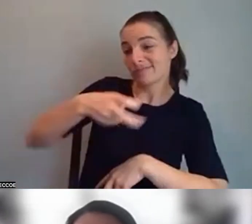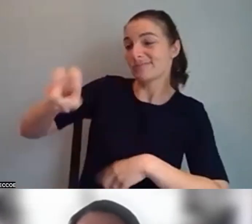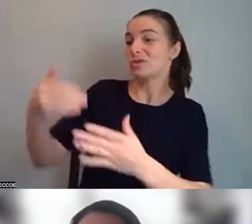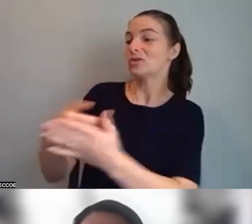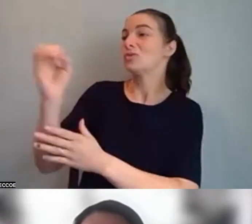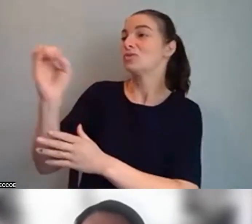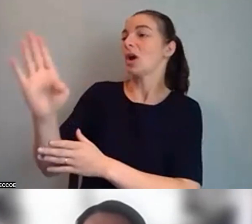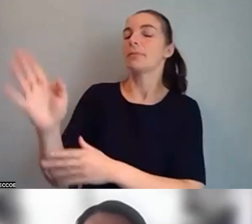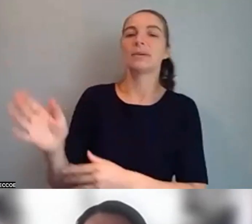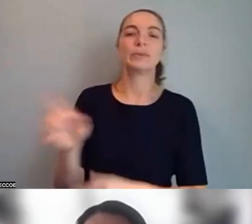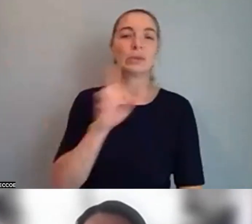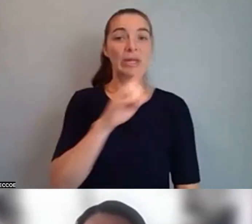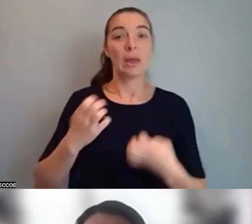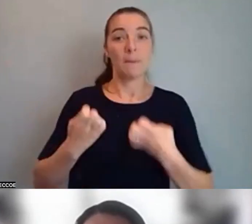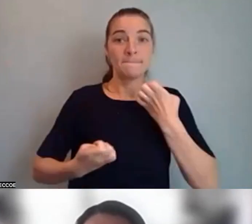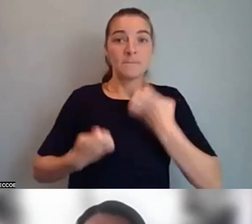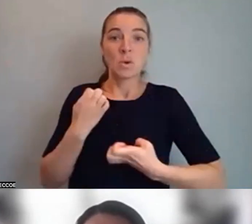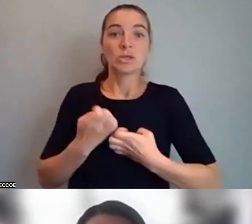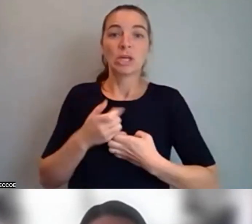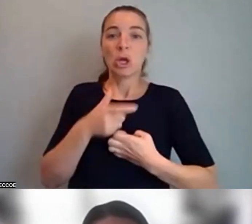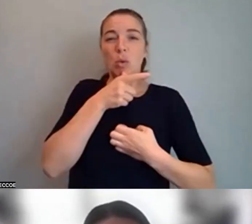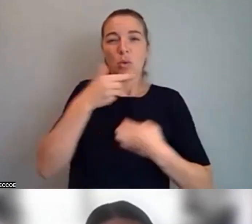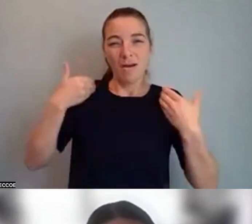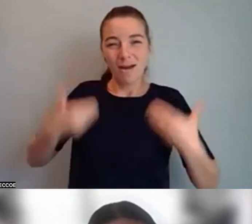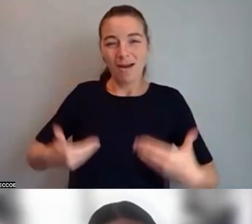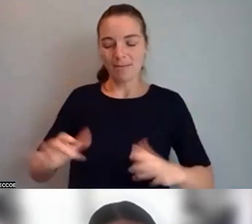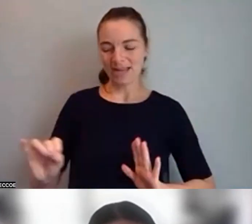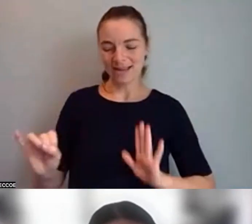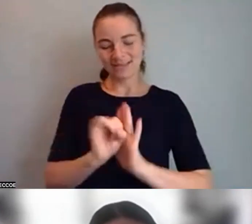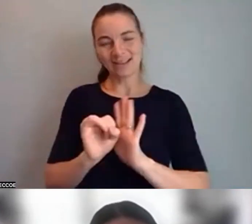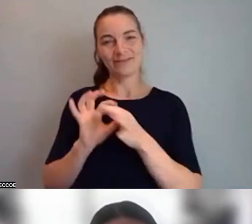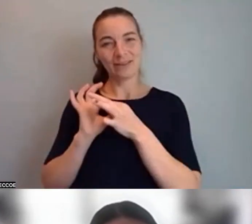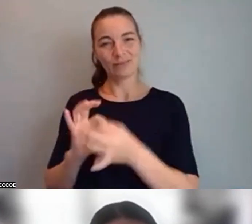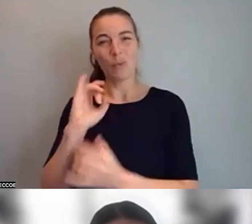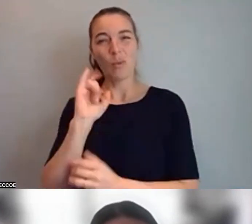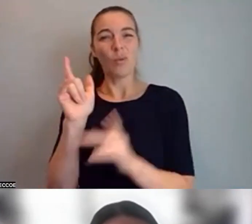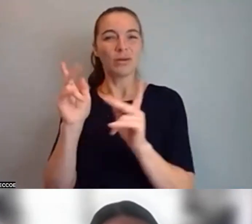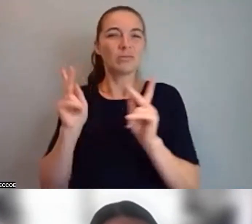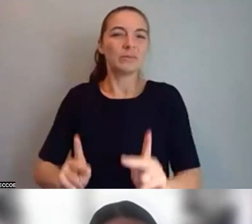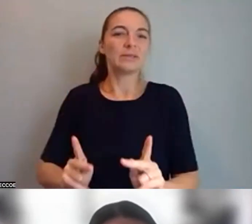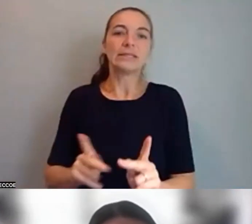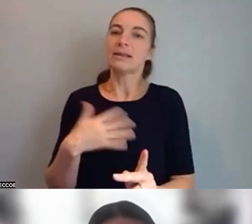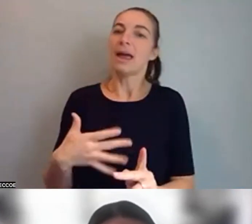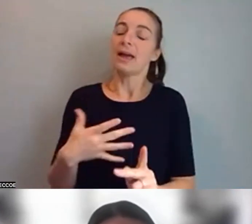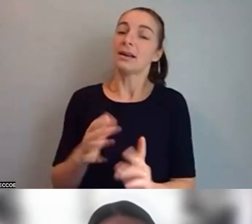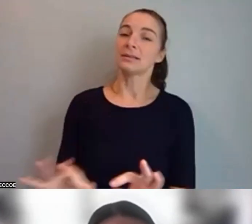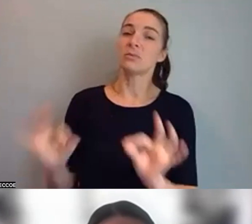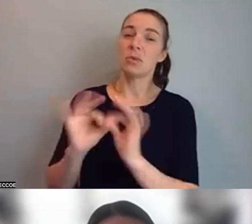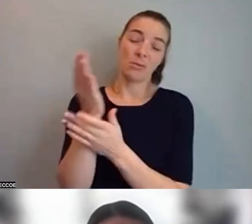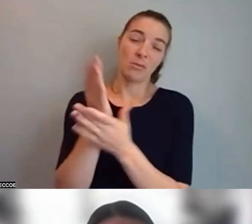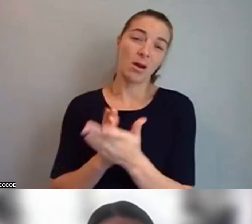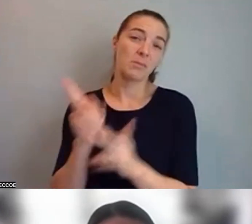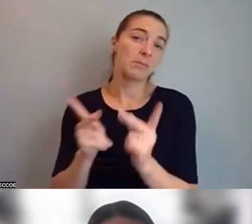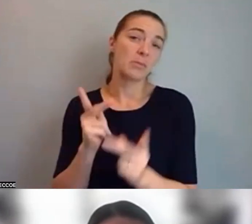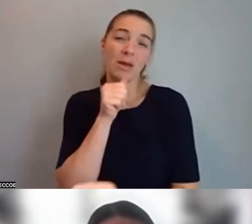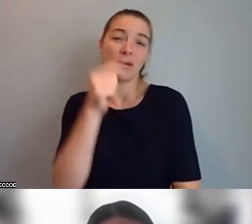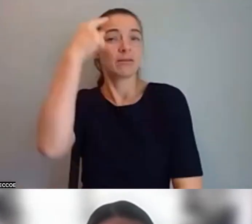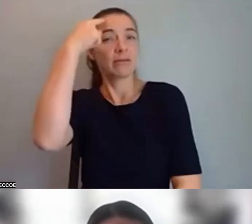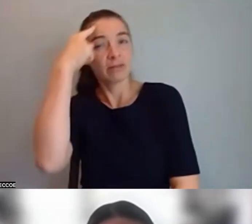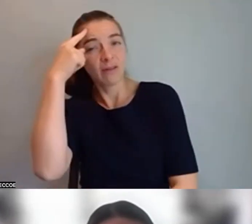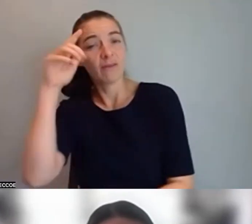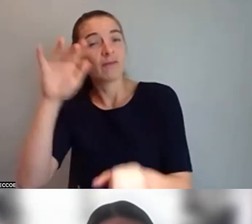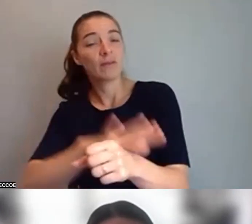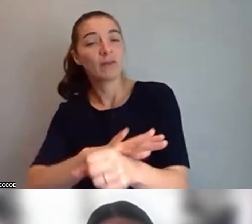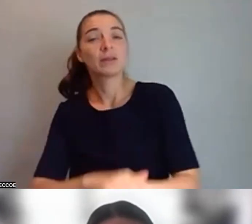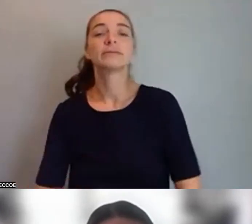really the affective dimension of it is, is, is huge. And so I think, you know, not to, like, reduce things to,